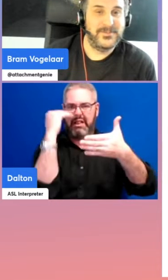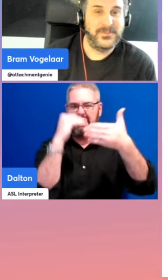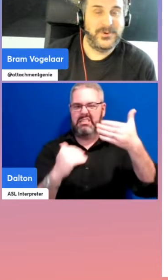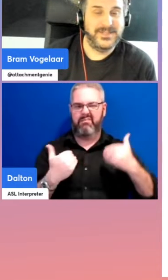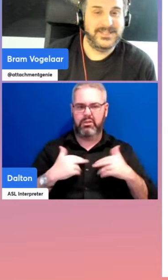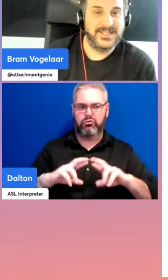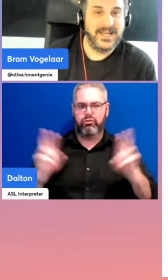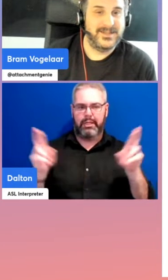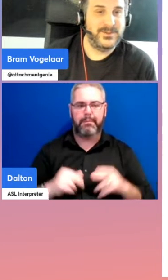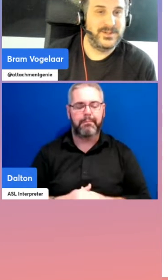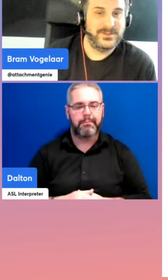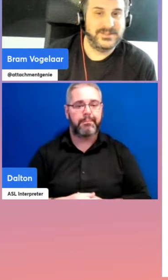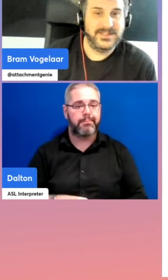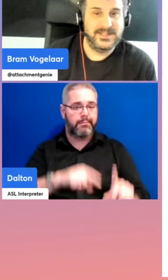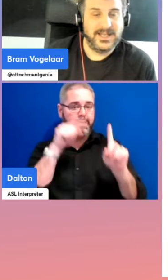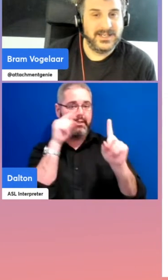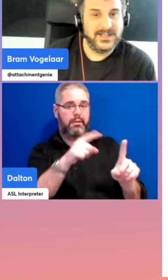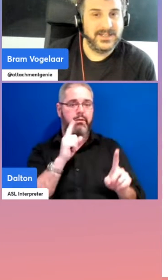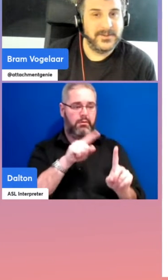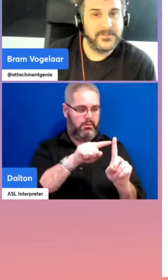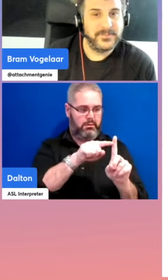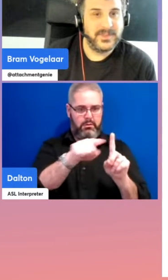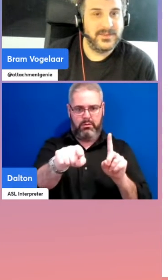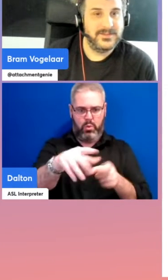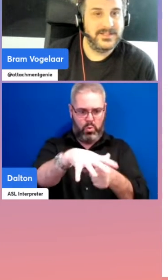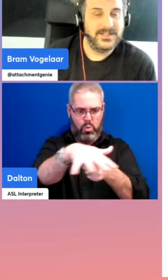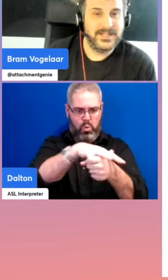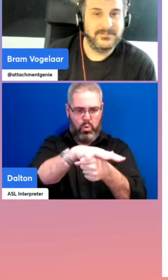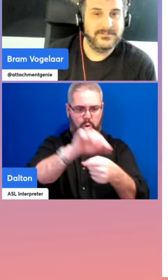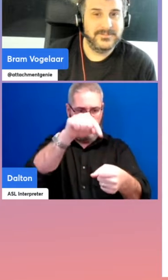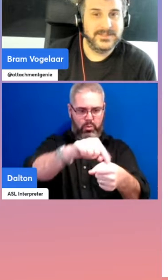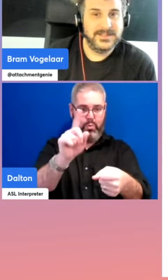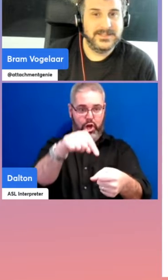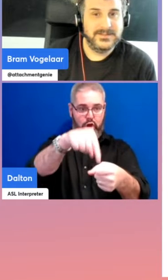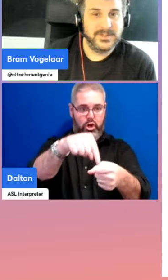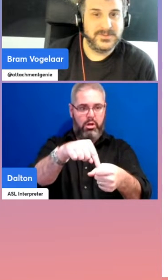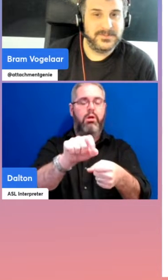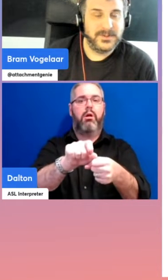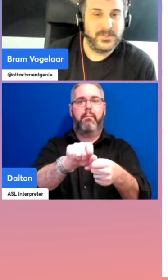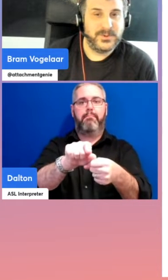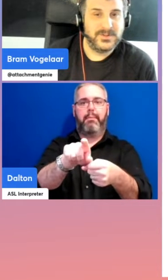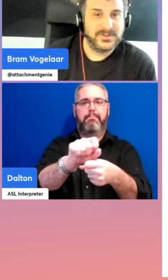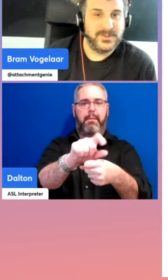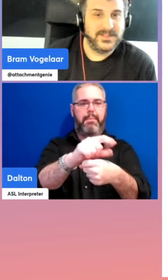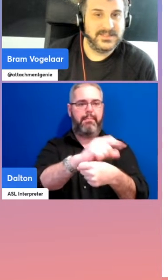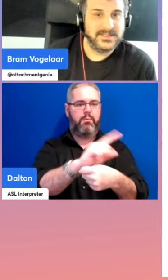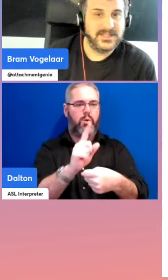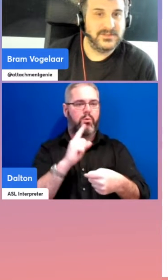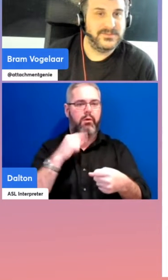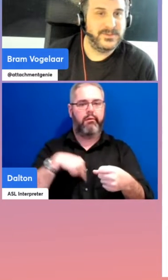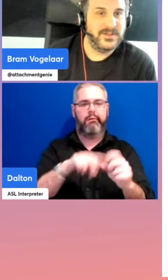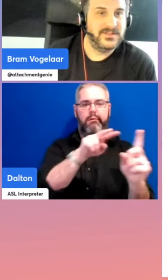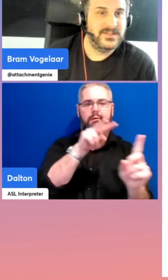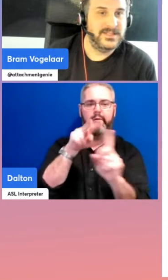to point it at localhost and then a port called